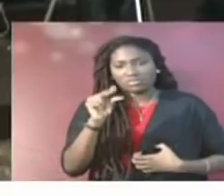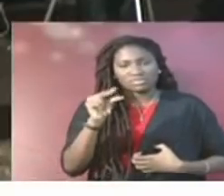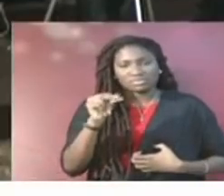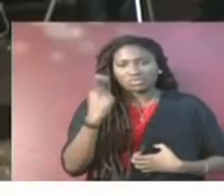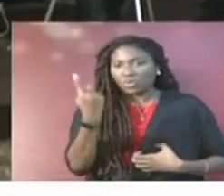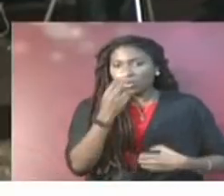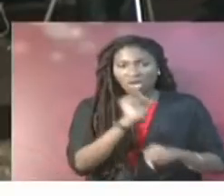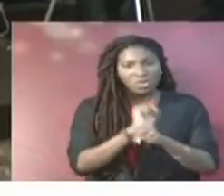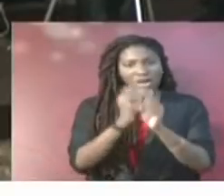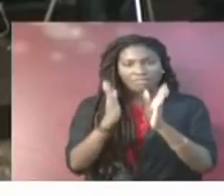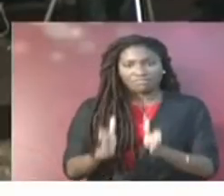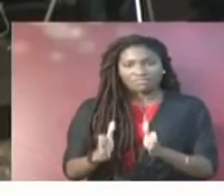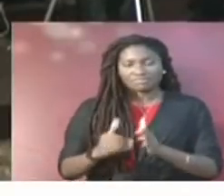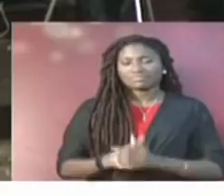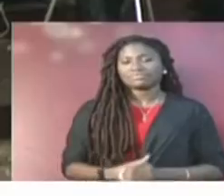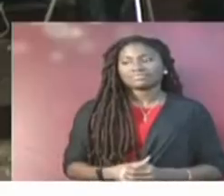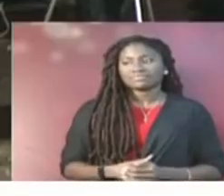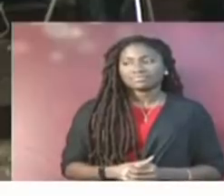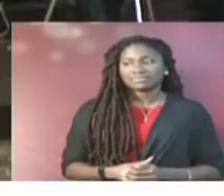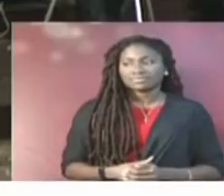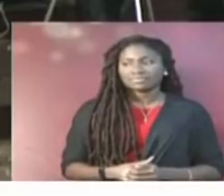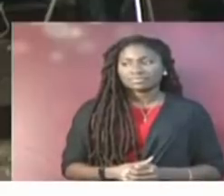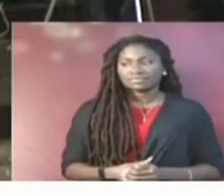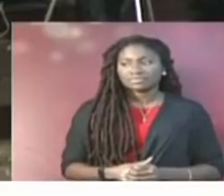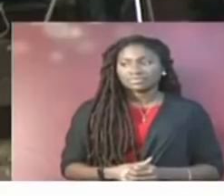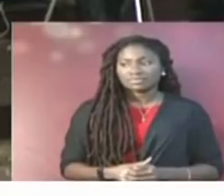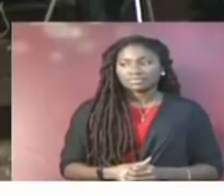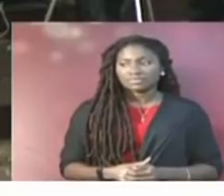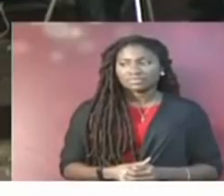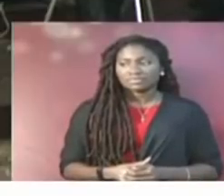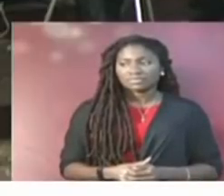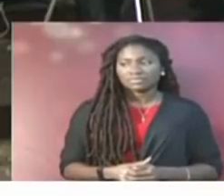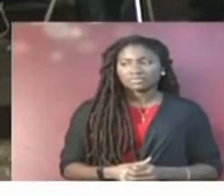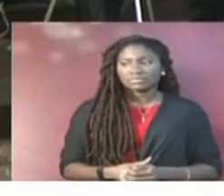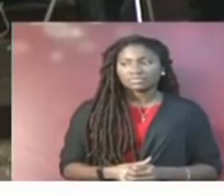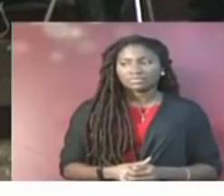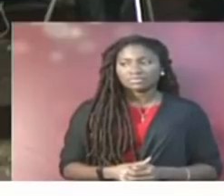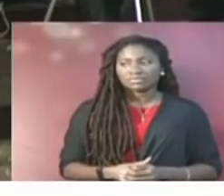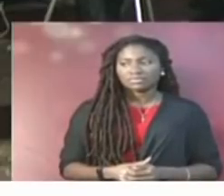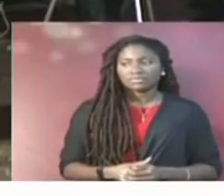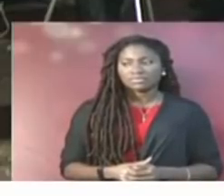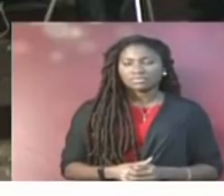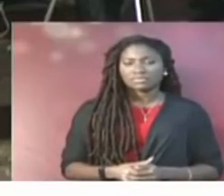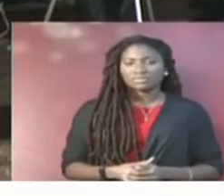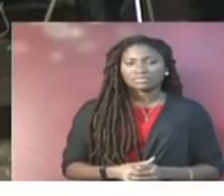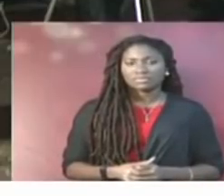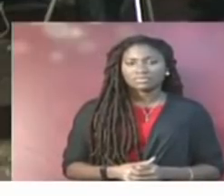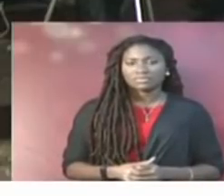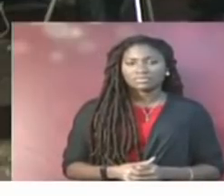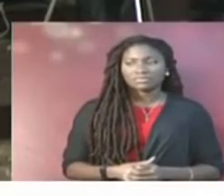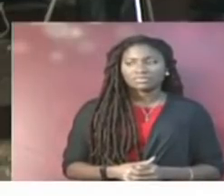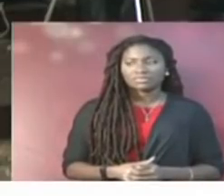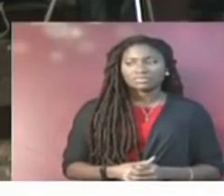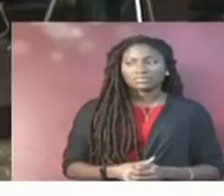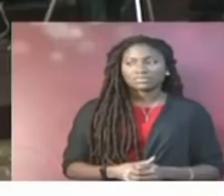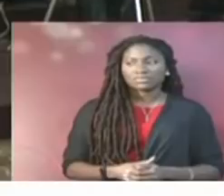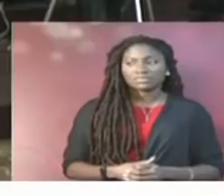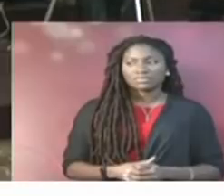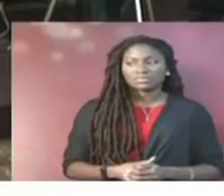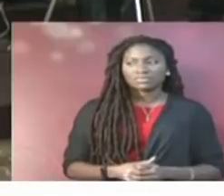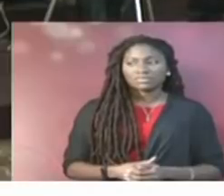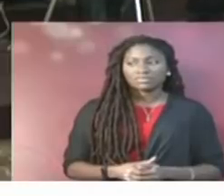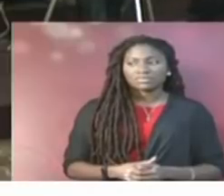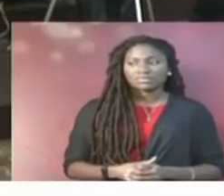Good afternoon, Mr. Prime Minister. It's good to see you in person and in good health. Urvashi from TV6. Thank you very much, Udash.